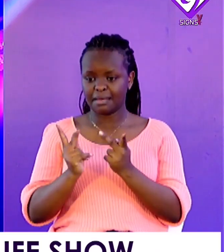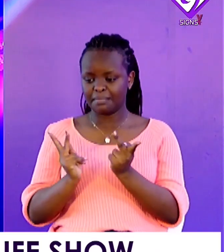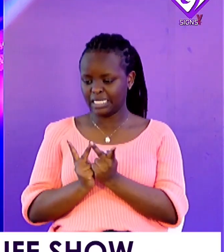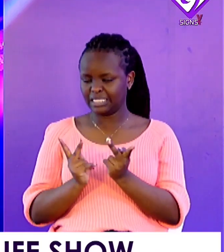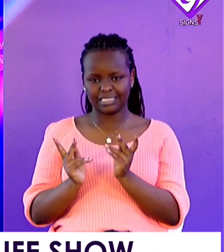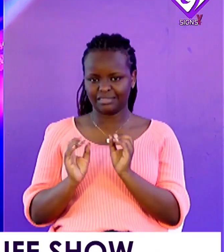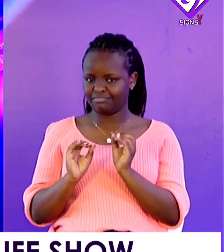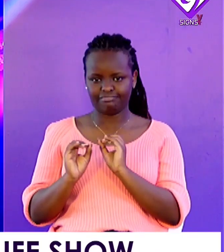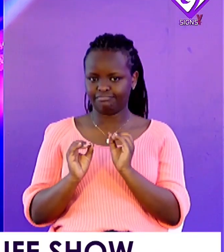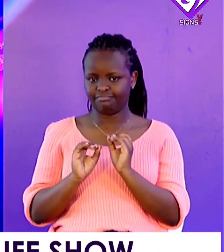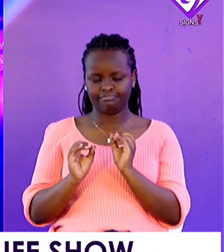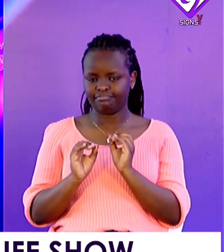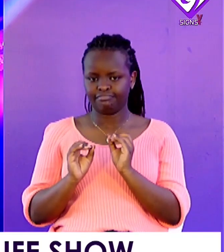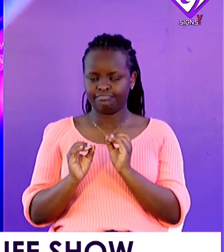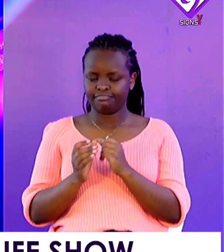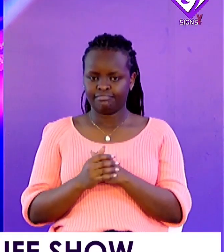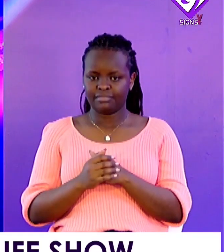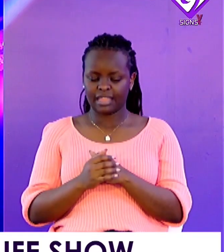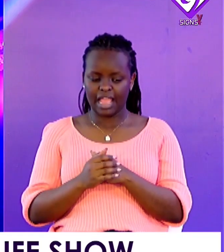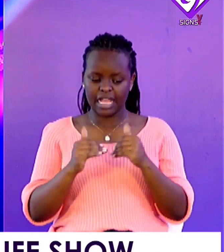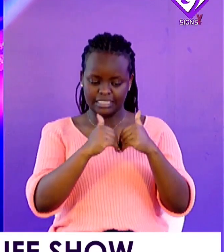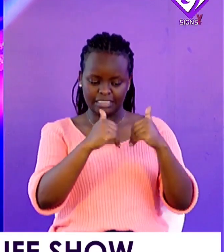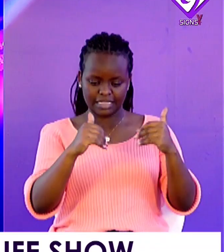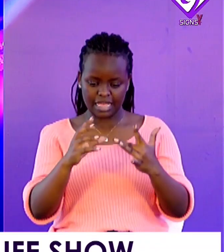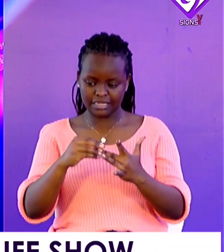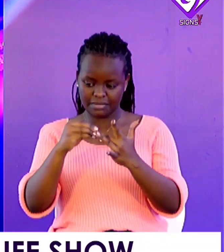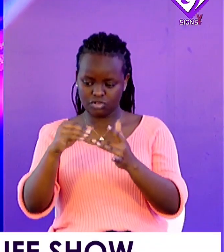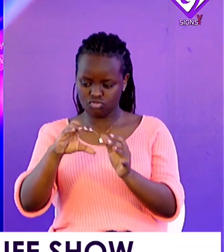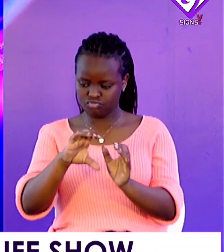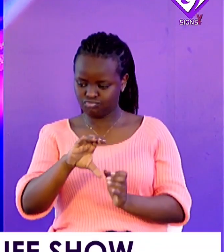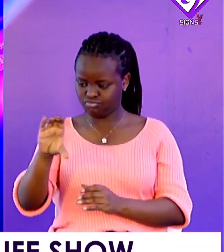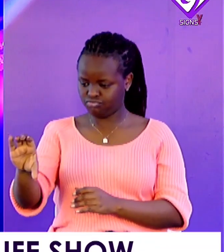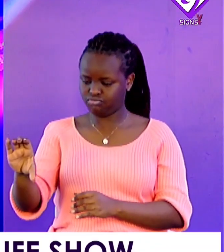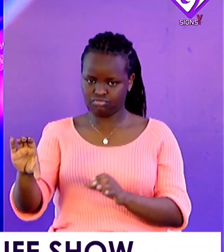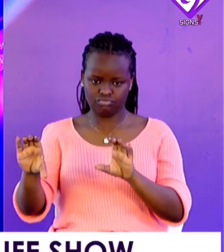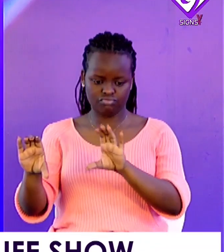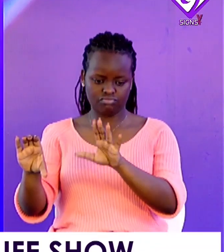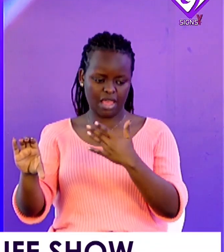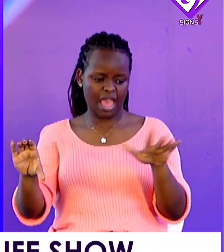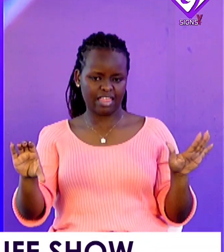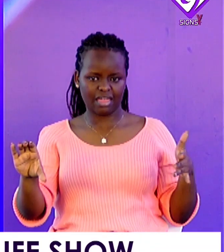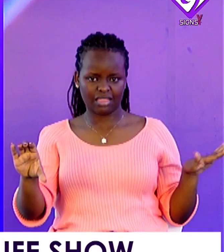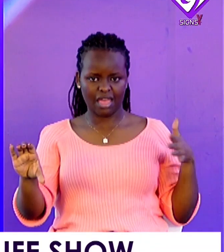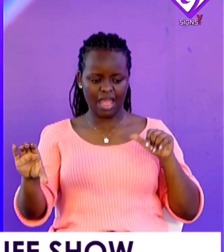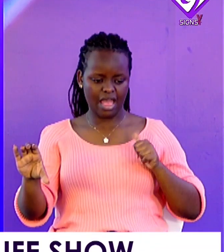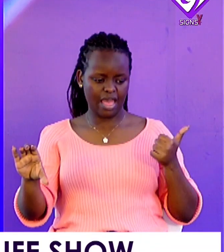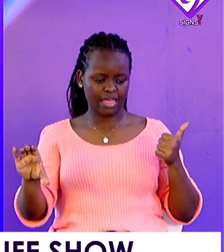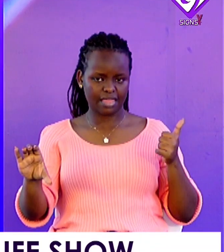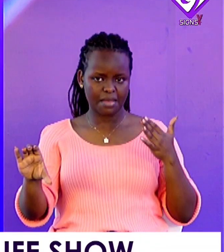been attending, a place set for the special groups. Okay. Yeah. Do you believe in